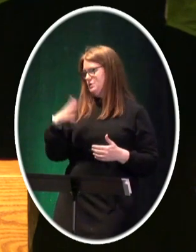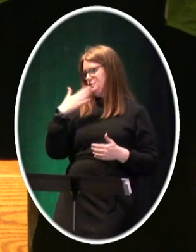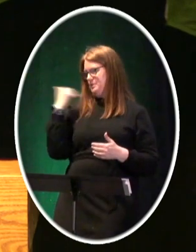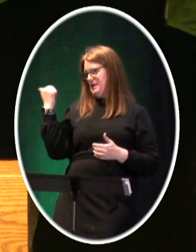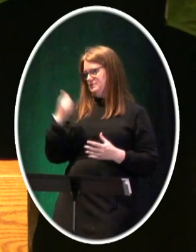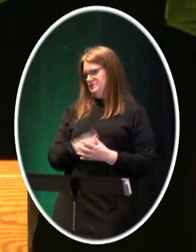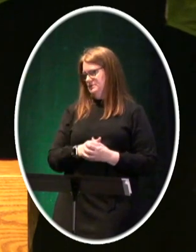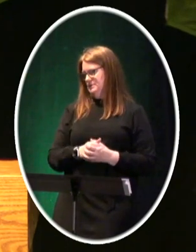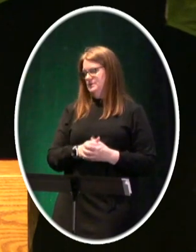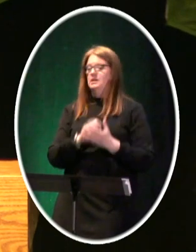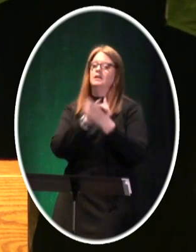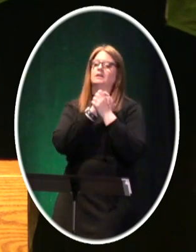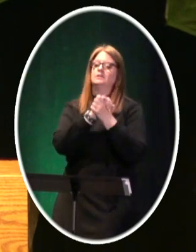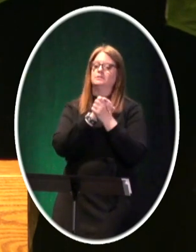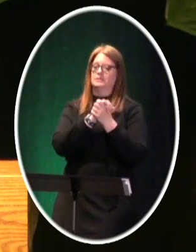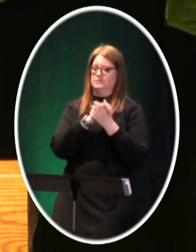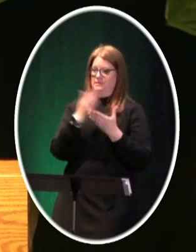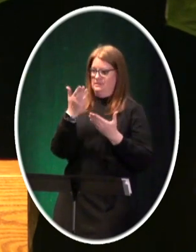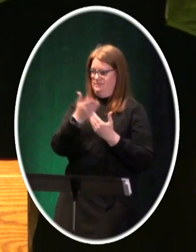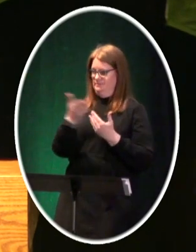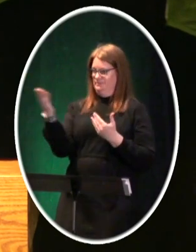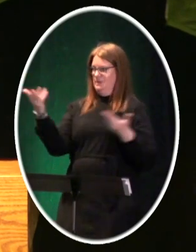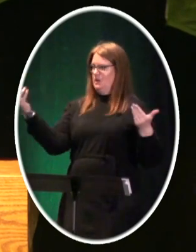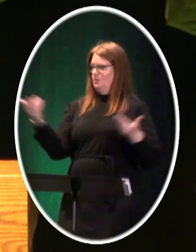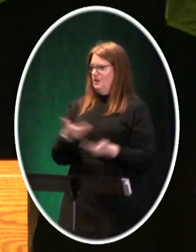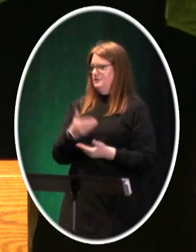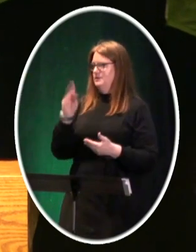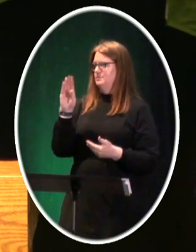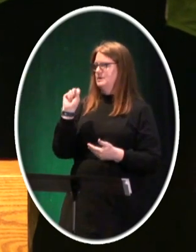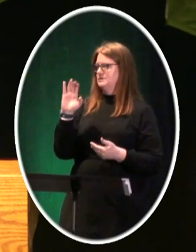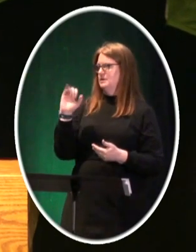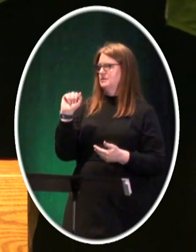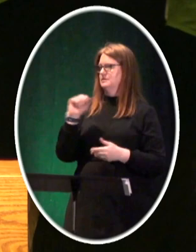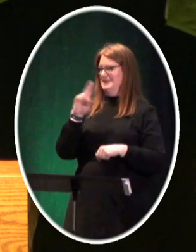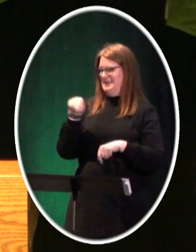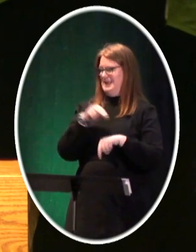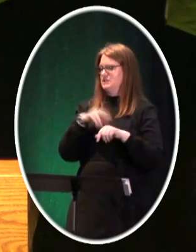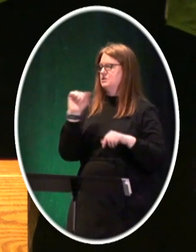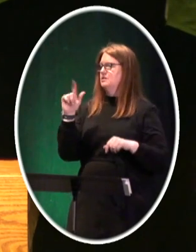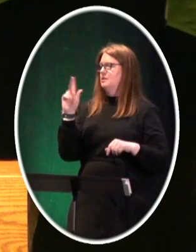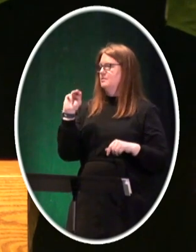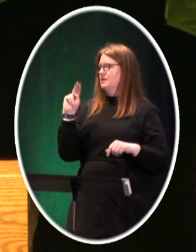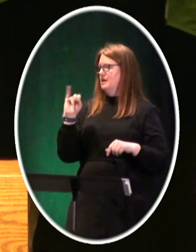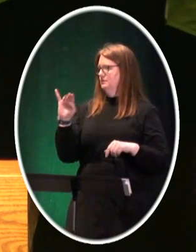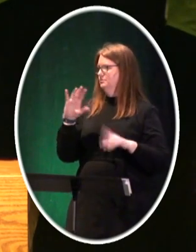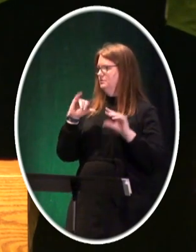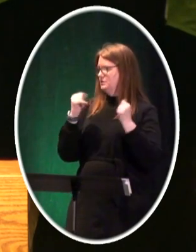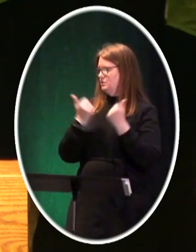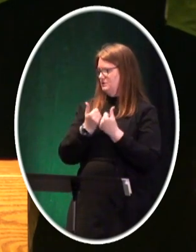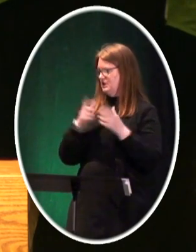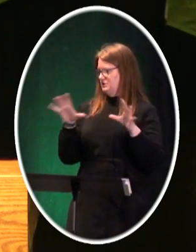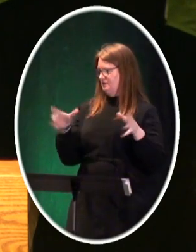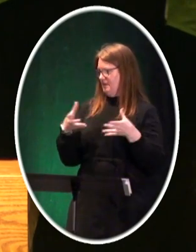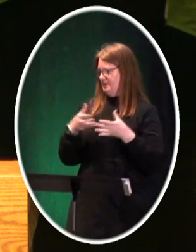best. Congratulations, and welcome to the BSC National Alumni Association family.